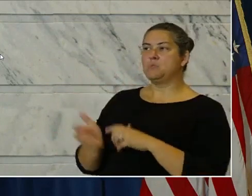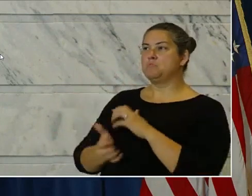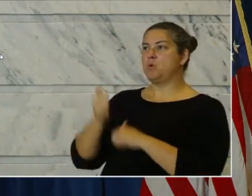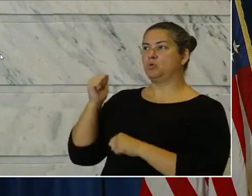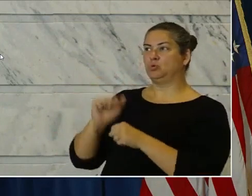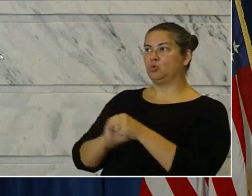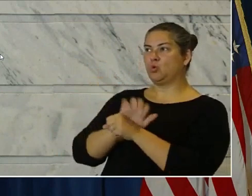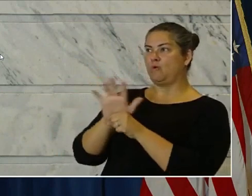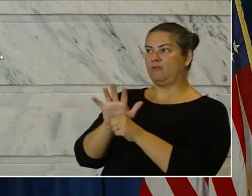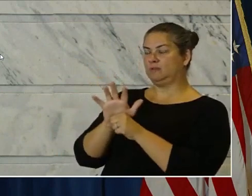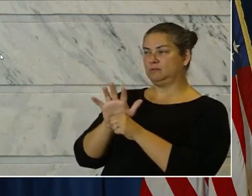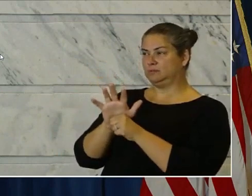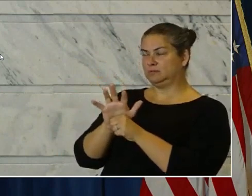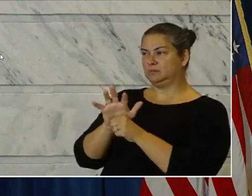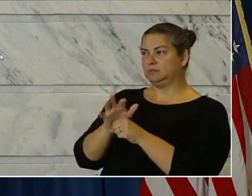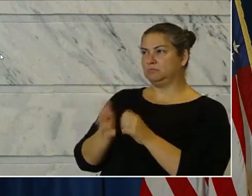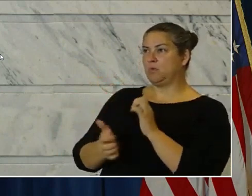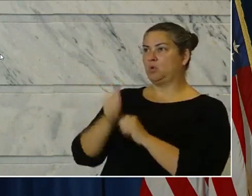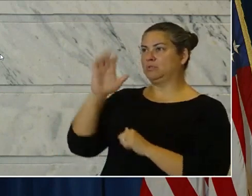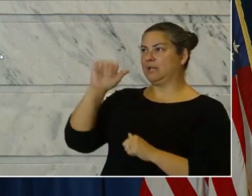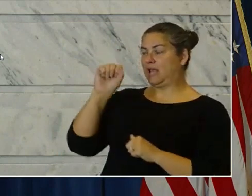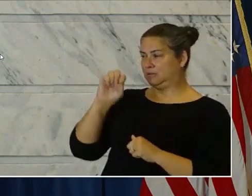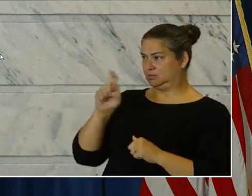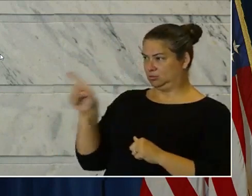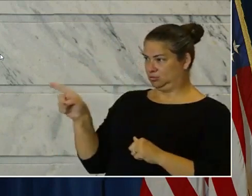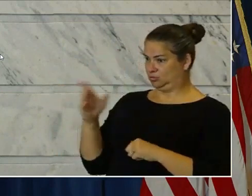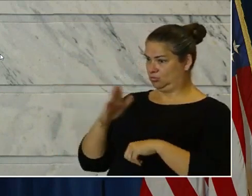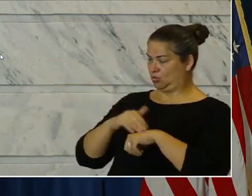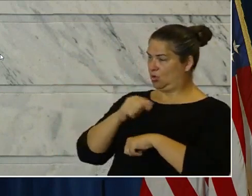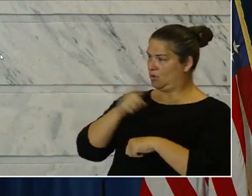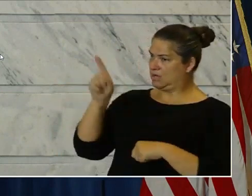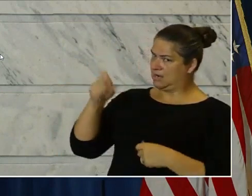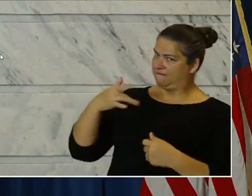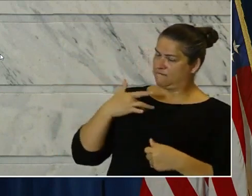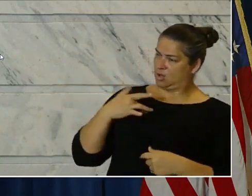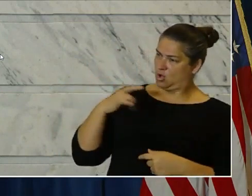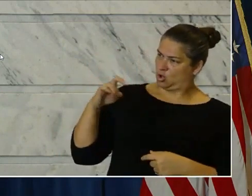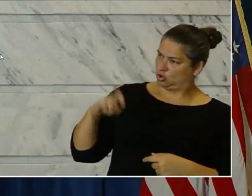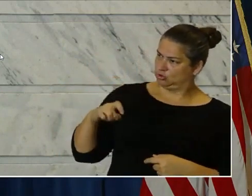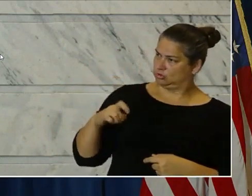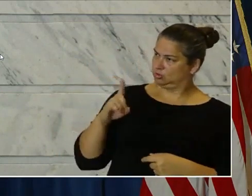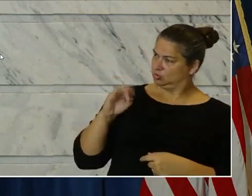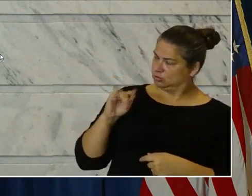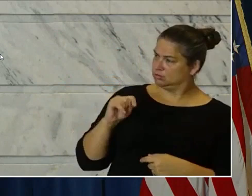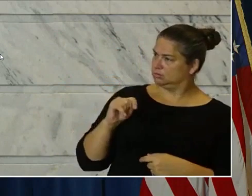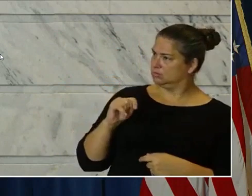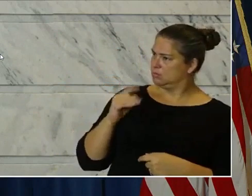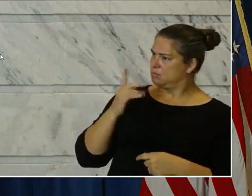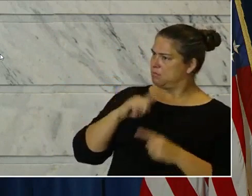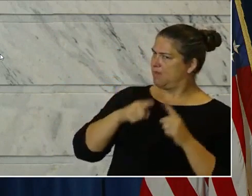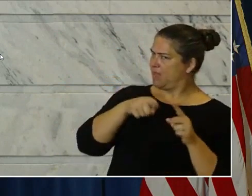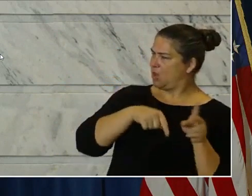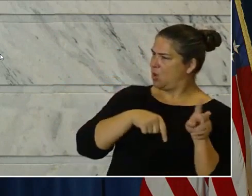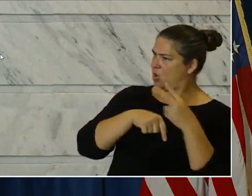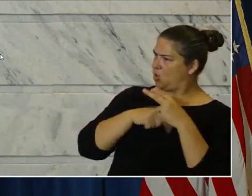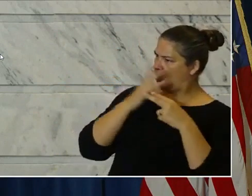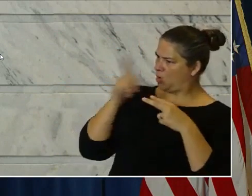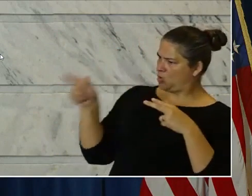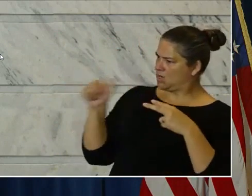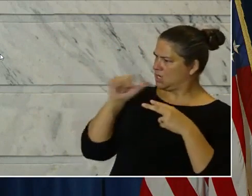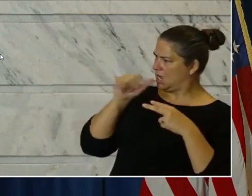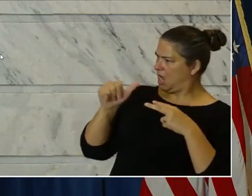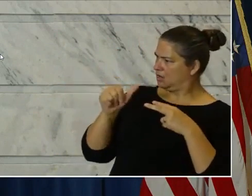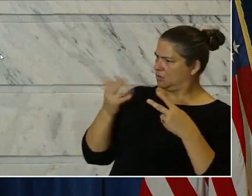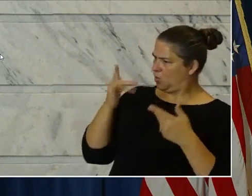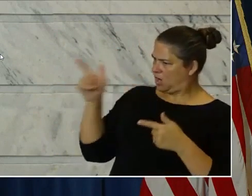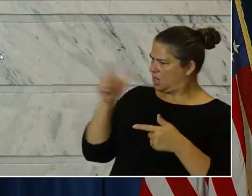be more urgent. But do you think that Kentuckians might look at you and say, why aren't you a little bit more urgent by issuing